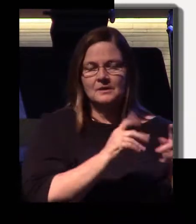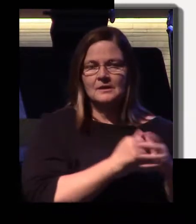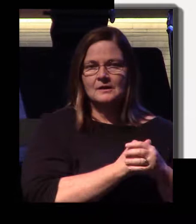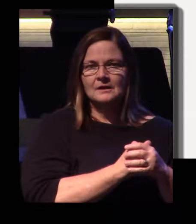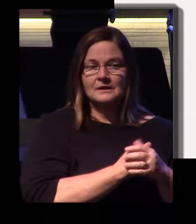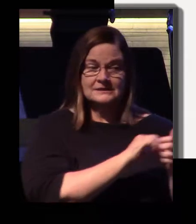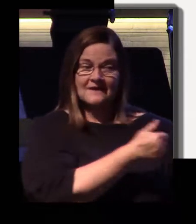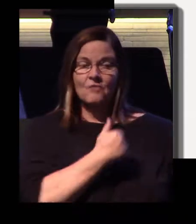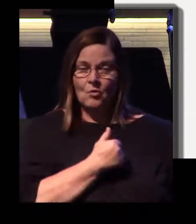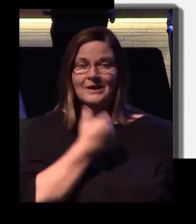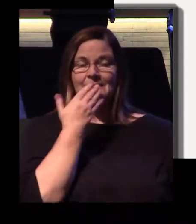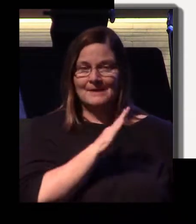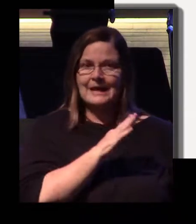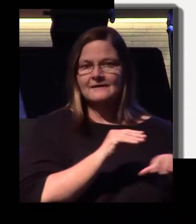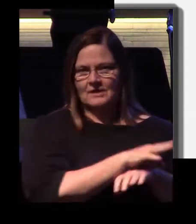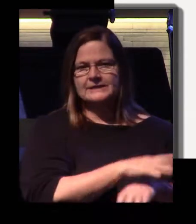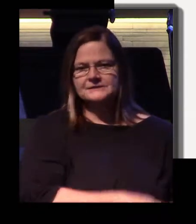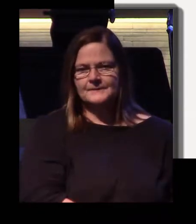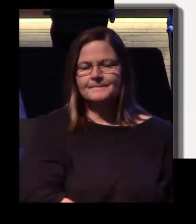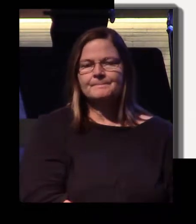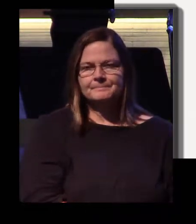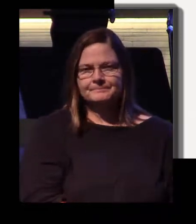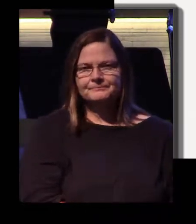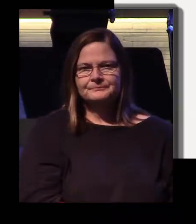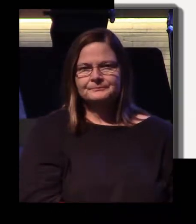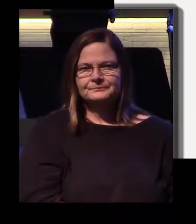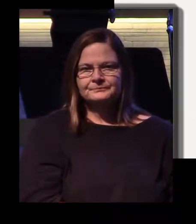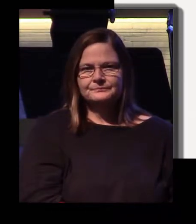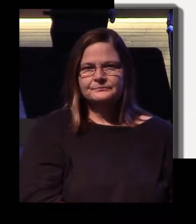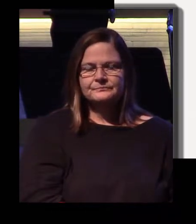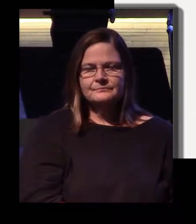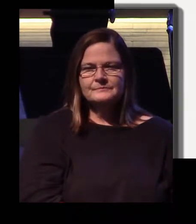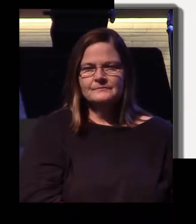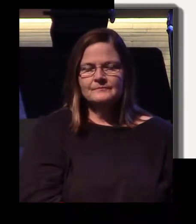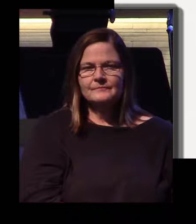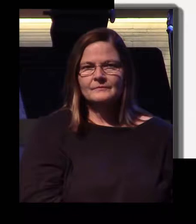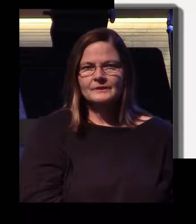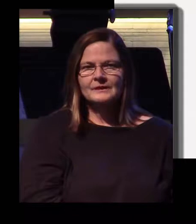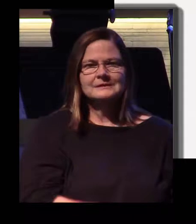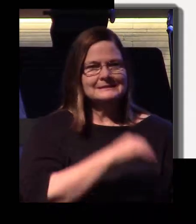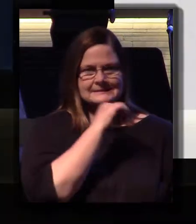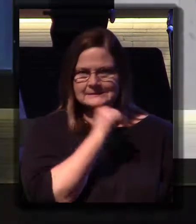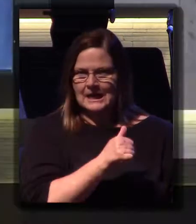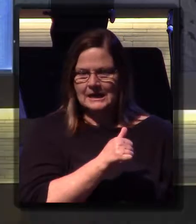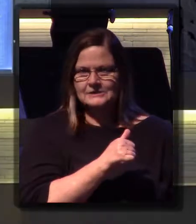the counsel of the wicked. In other words, he is going to avoid bad